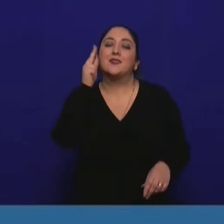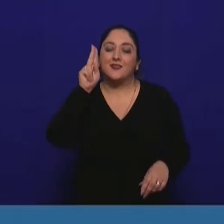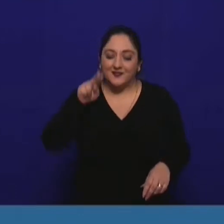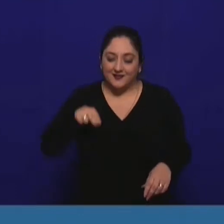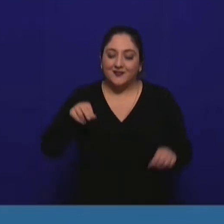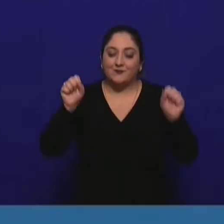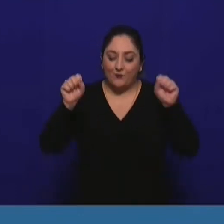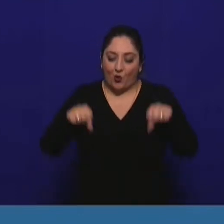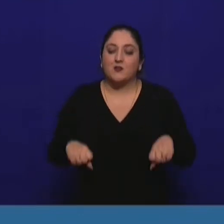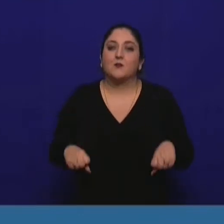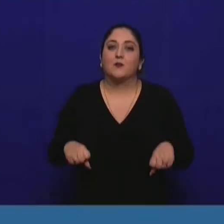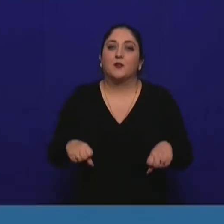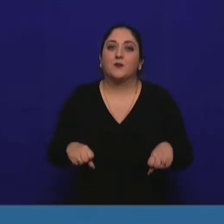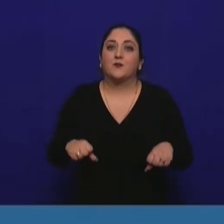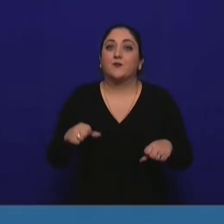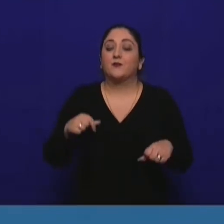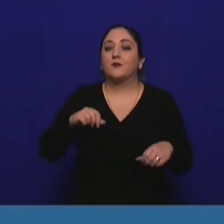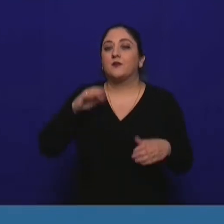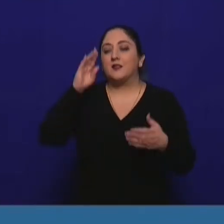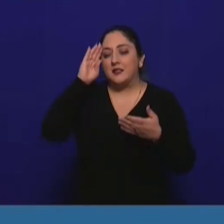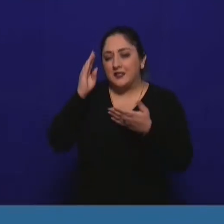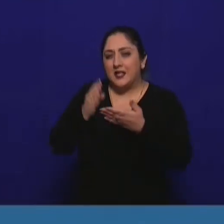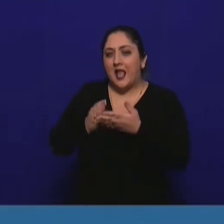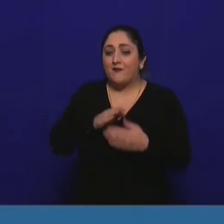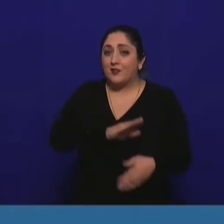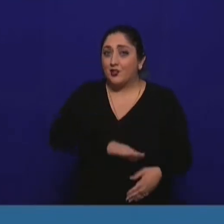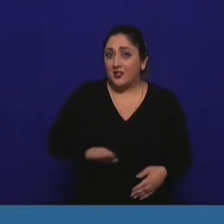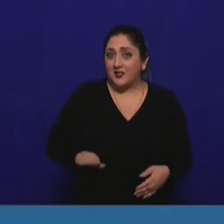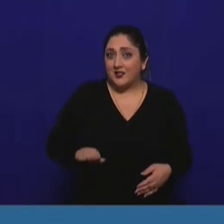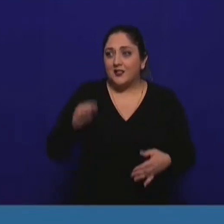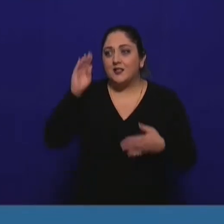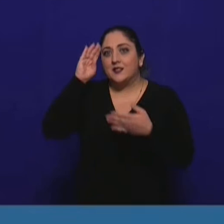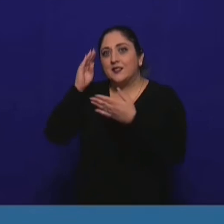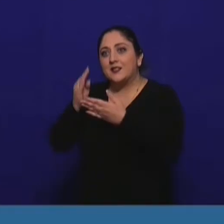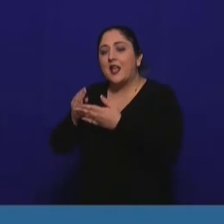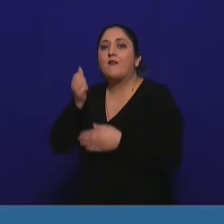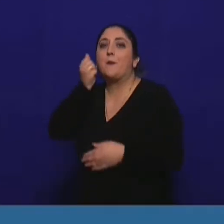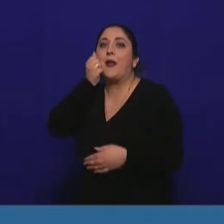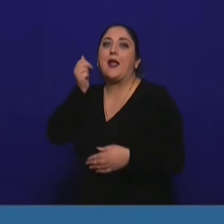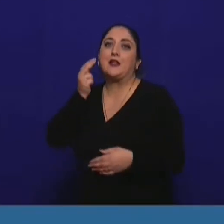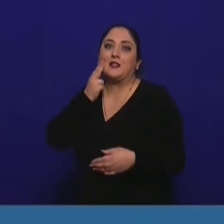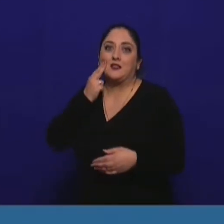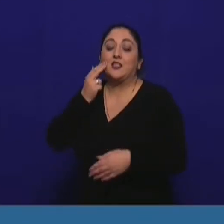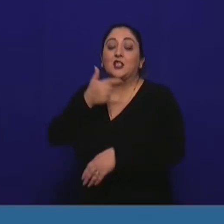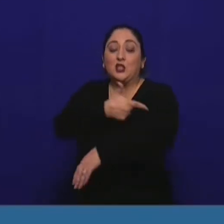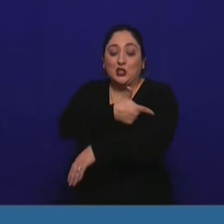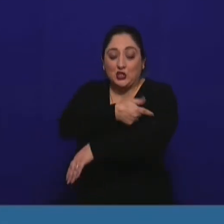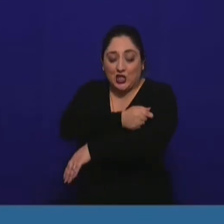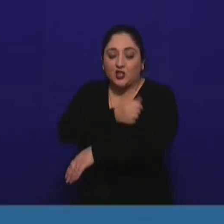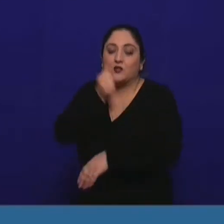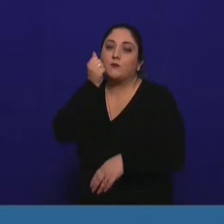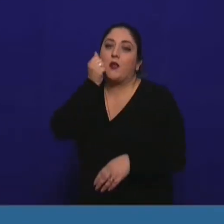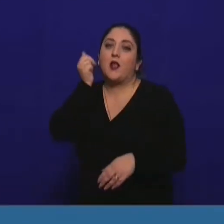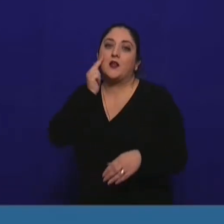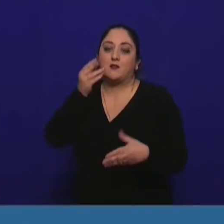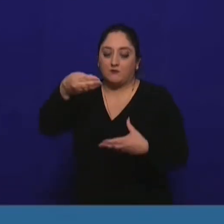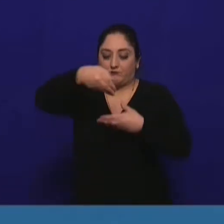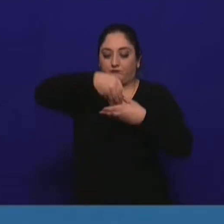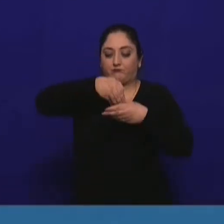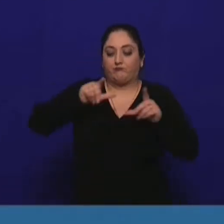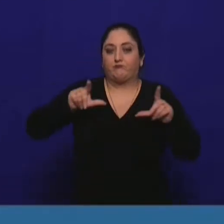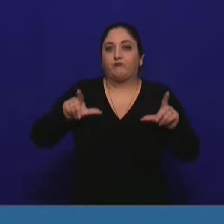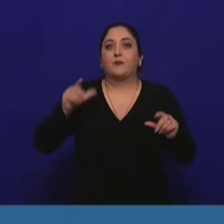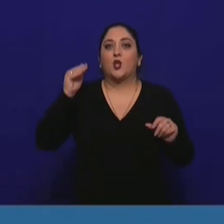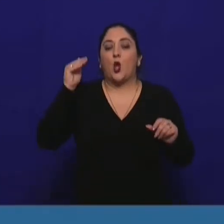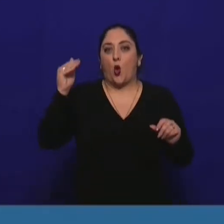So what we are doing is that we will be vaccinating the parents of these children. You will be receiving an invitation letter at your